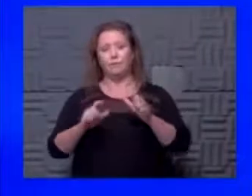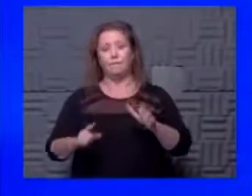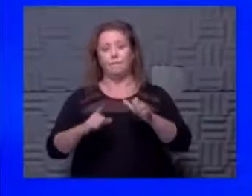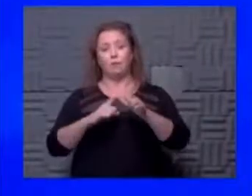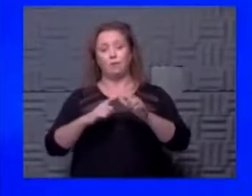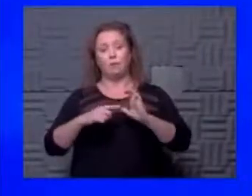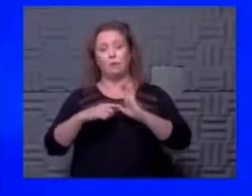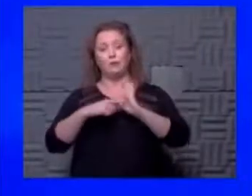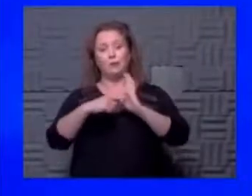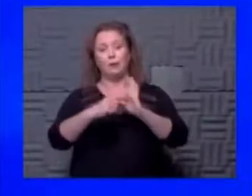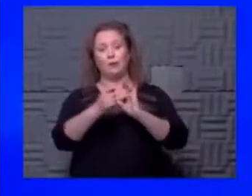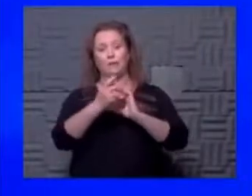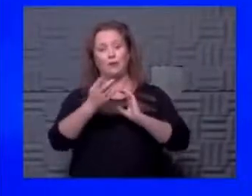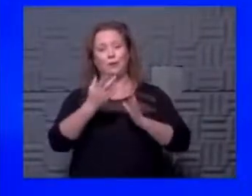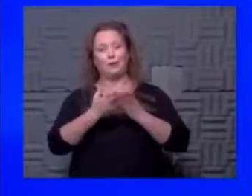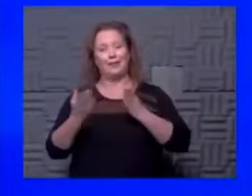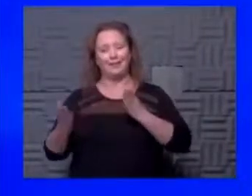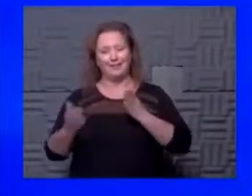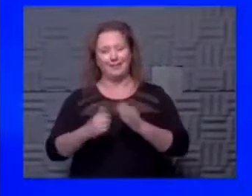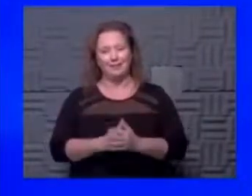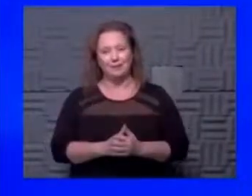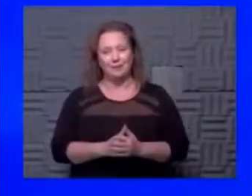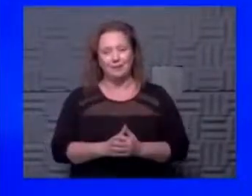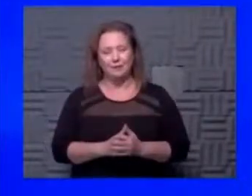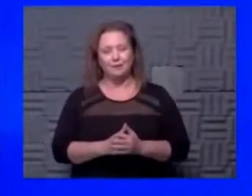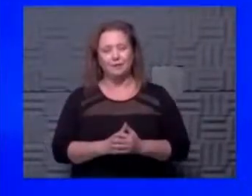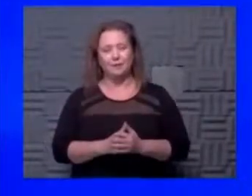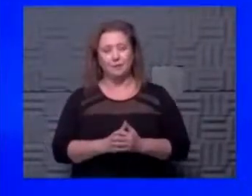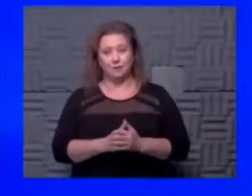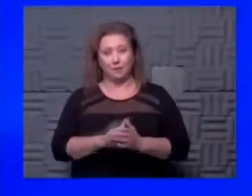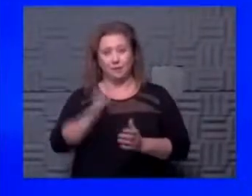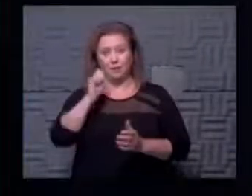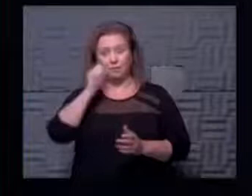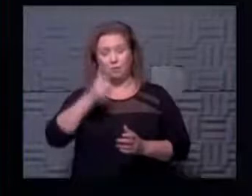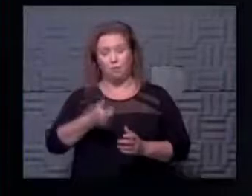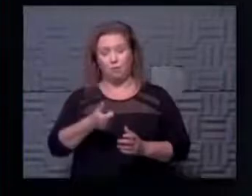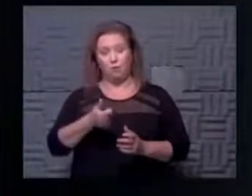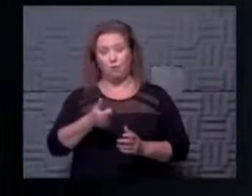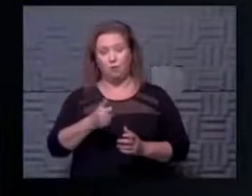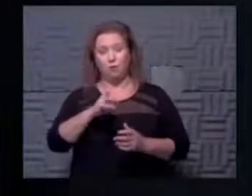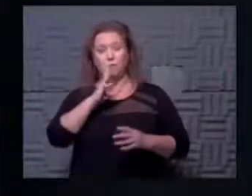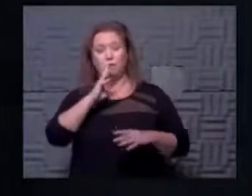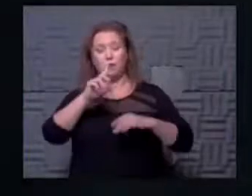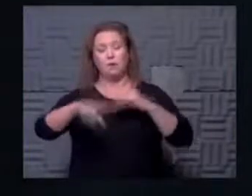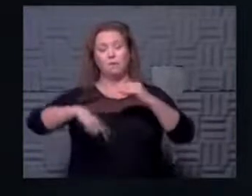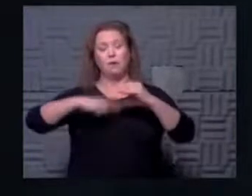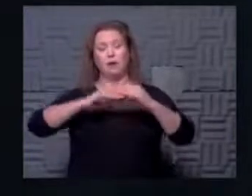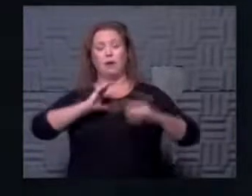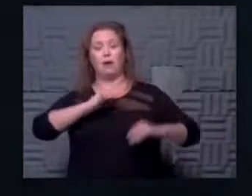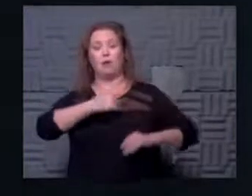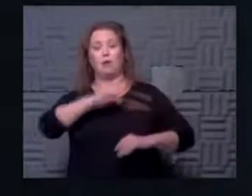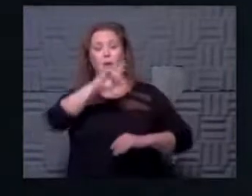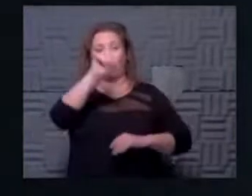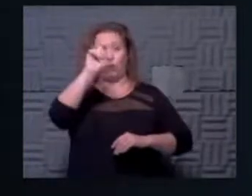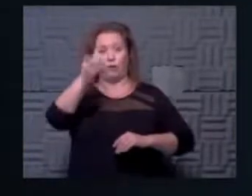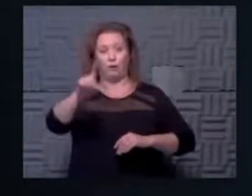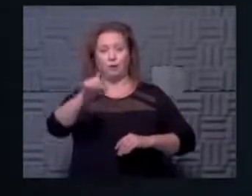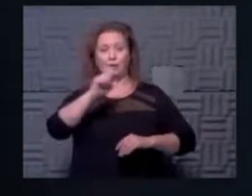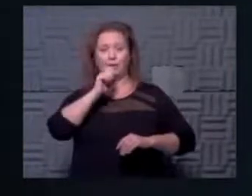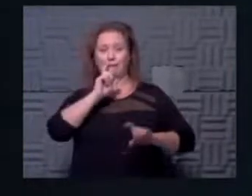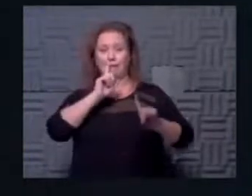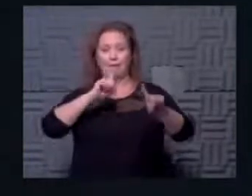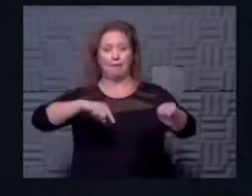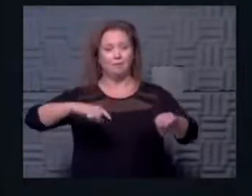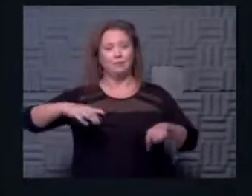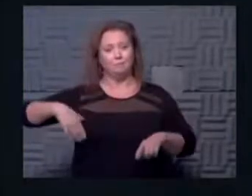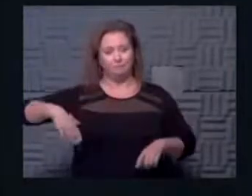I want to show you a couple of things. We are going to tomorrow talk about our questions that did not get